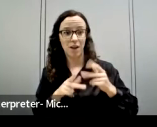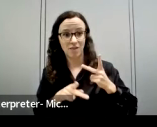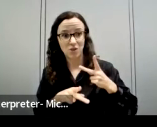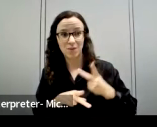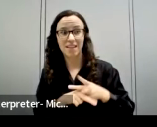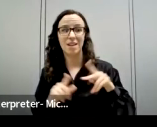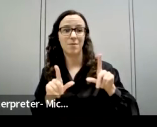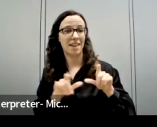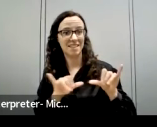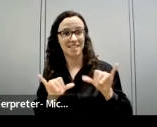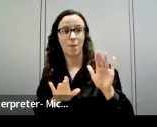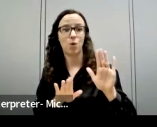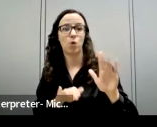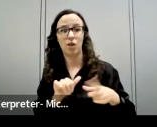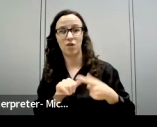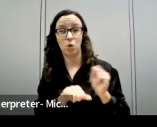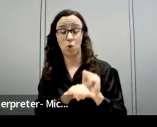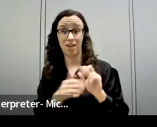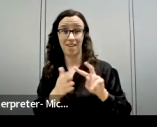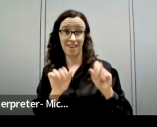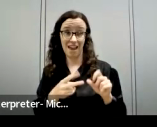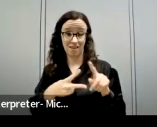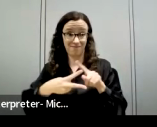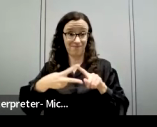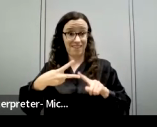work. So can the two overlap?